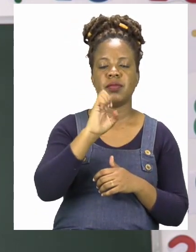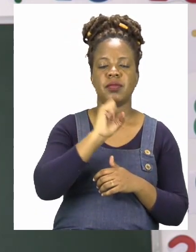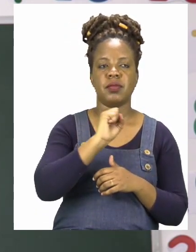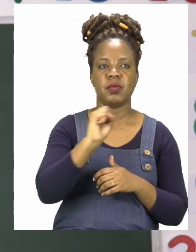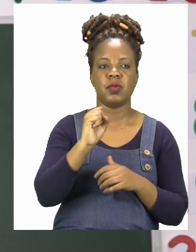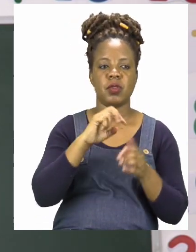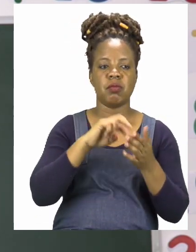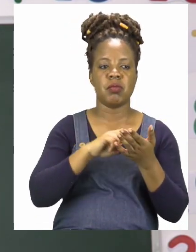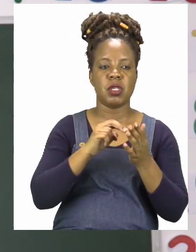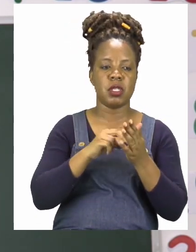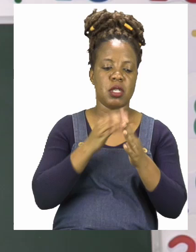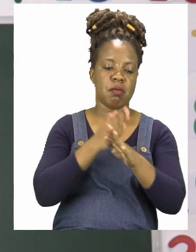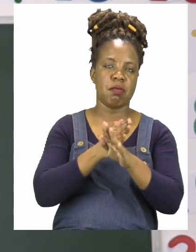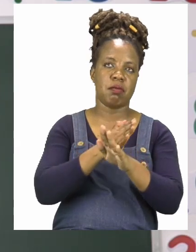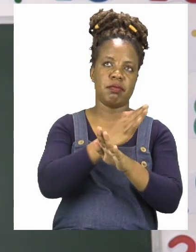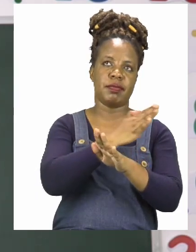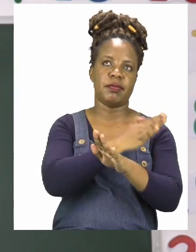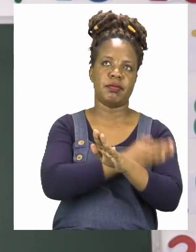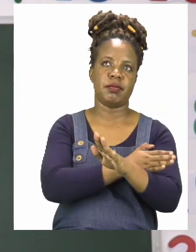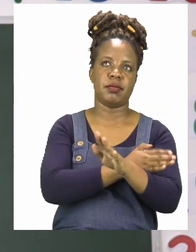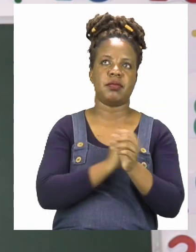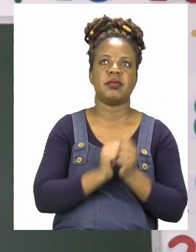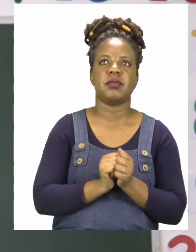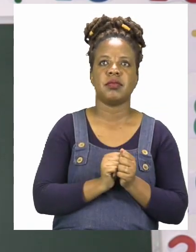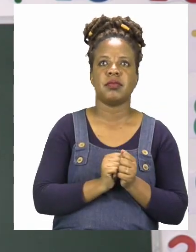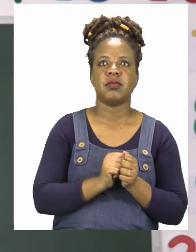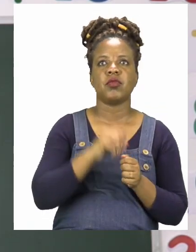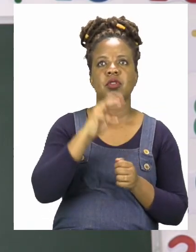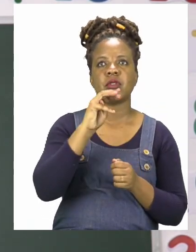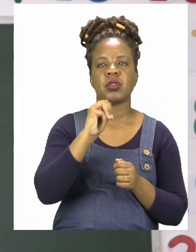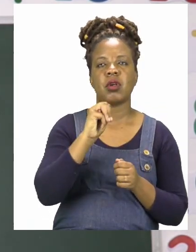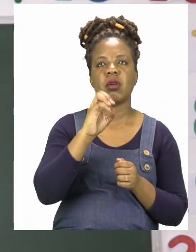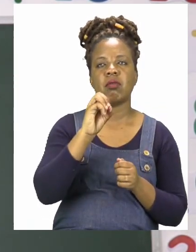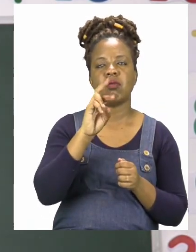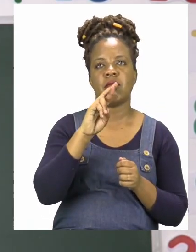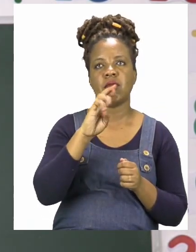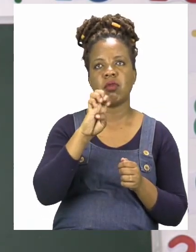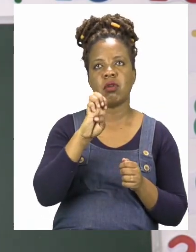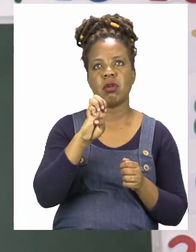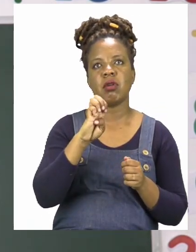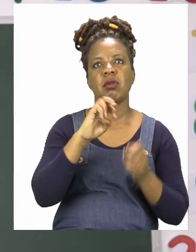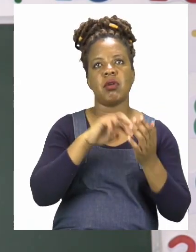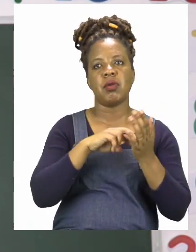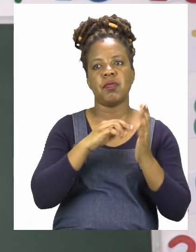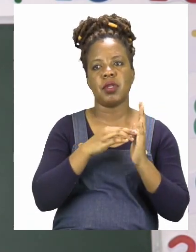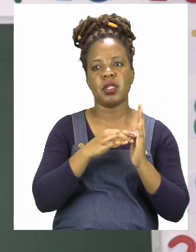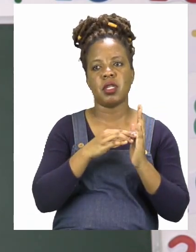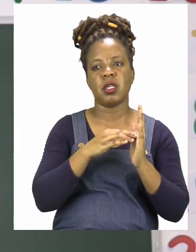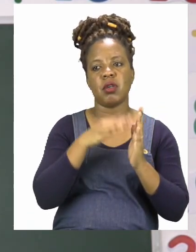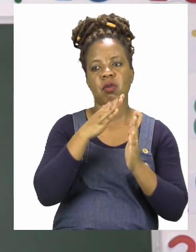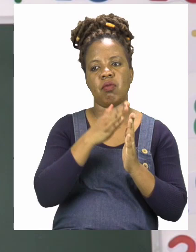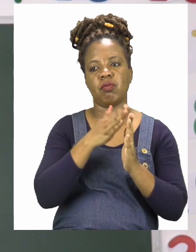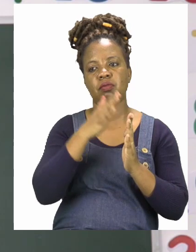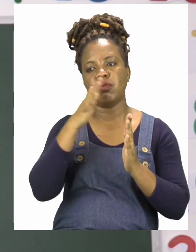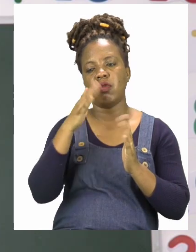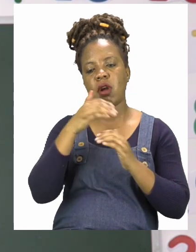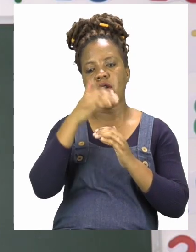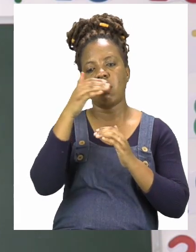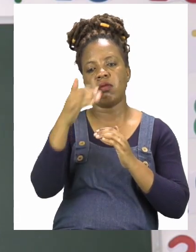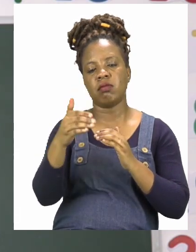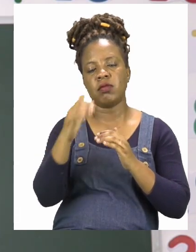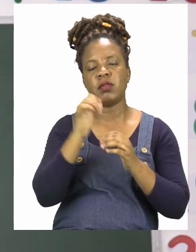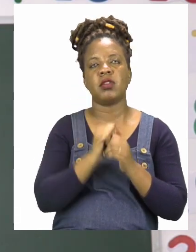backwards. So more means going forward, and then less means going backwards. So if we